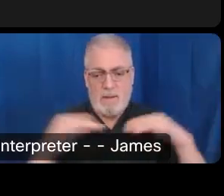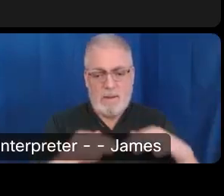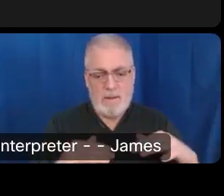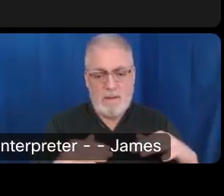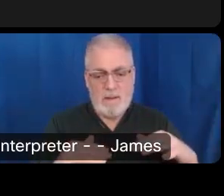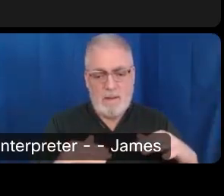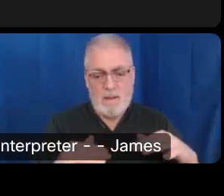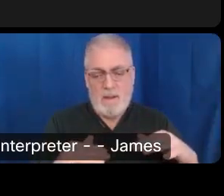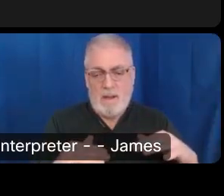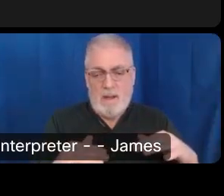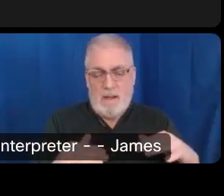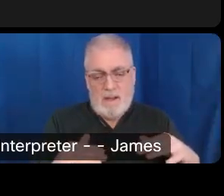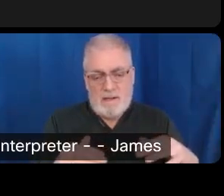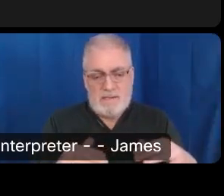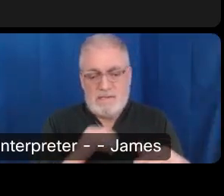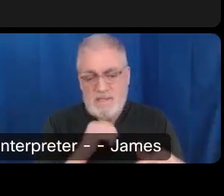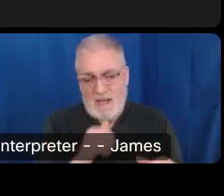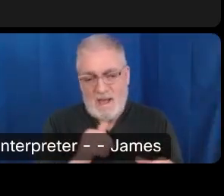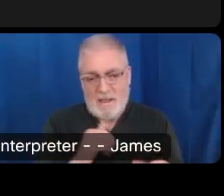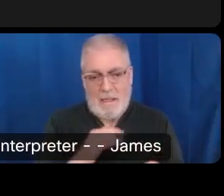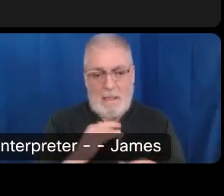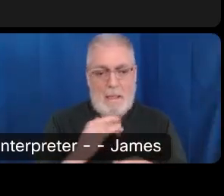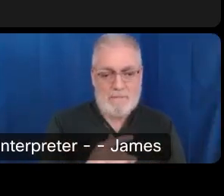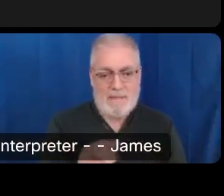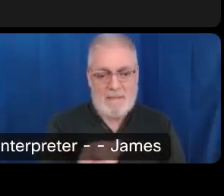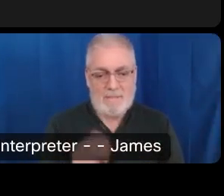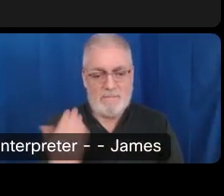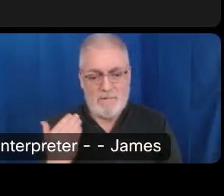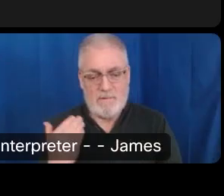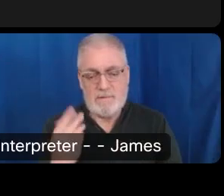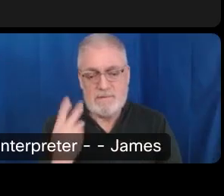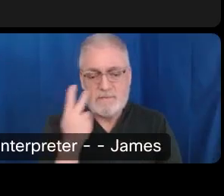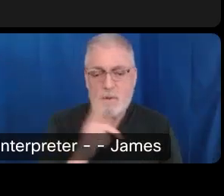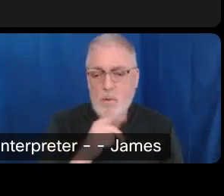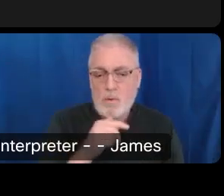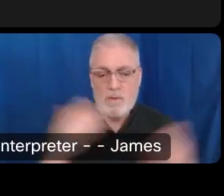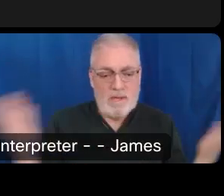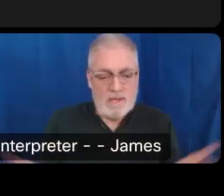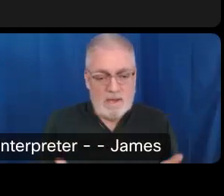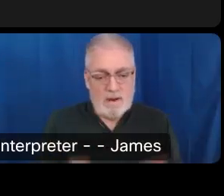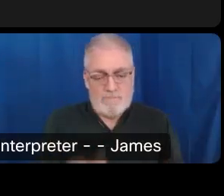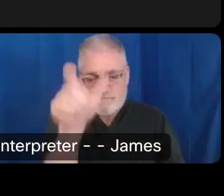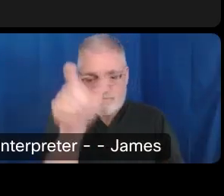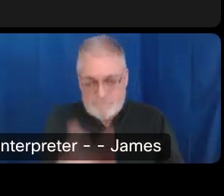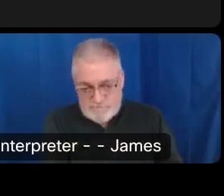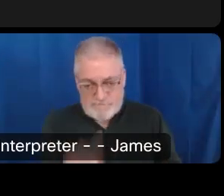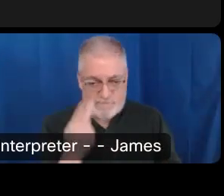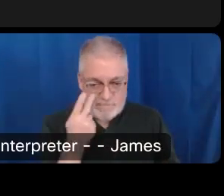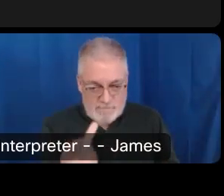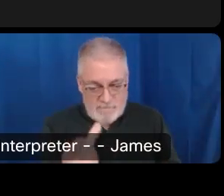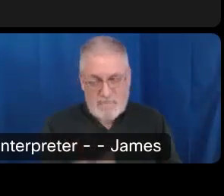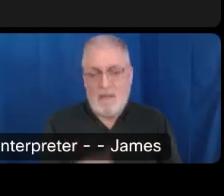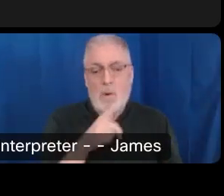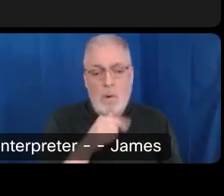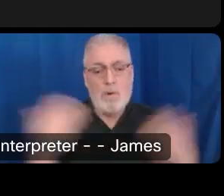it's really full. And then just see who's online, if you can let us know, Rachel, so that we acknowledge those folks. So I'm